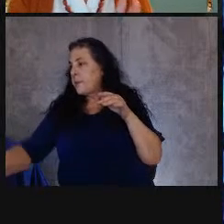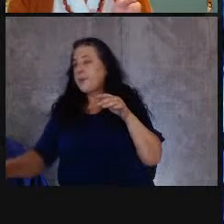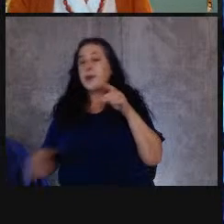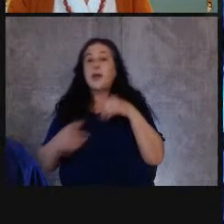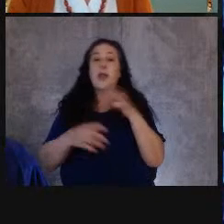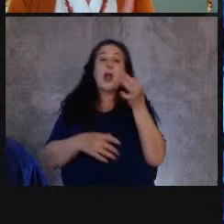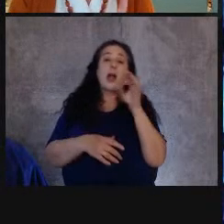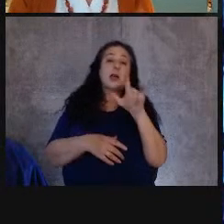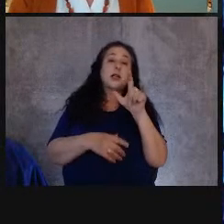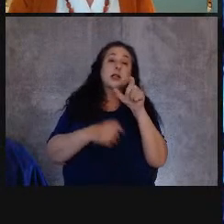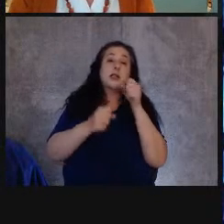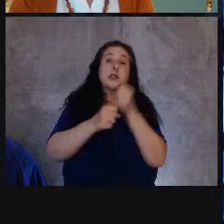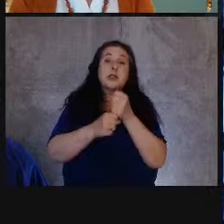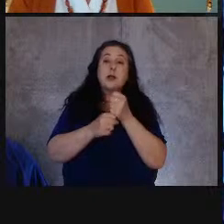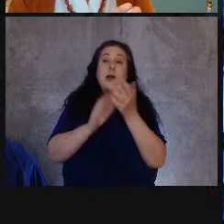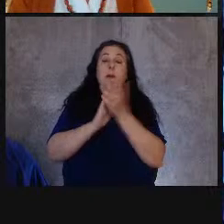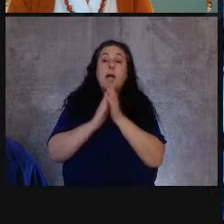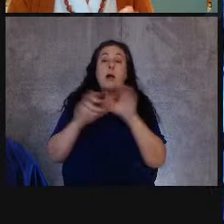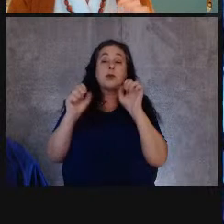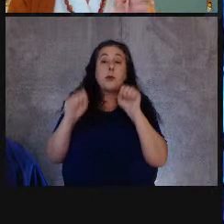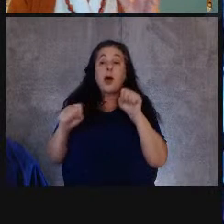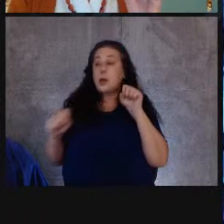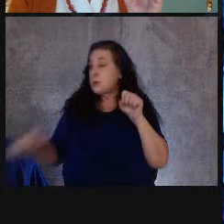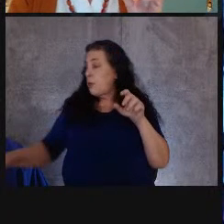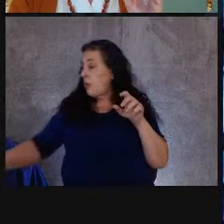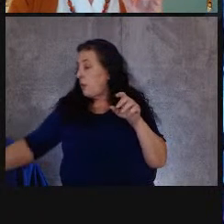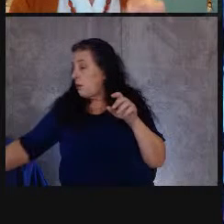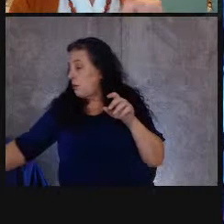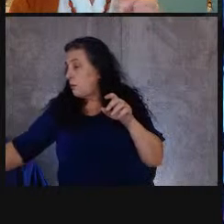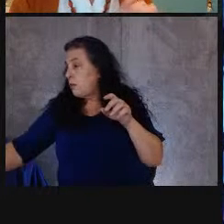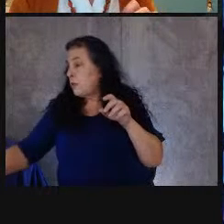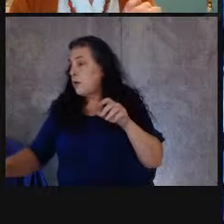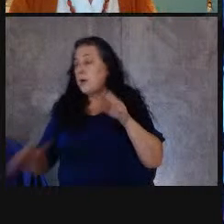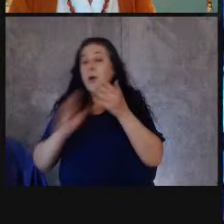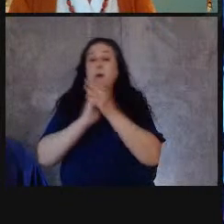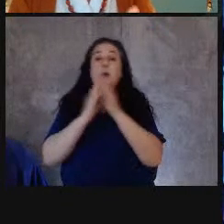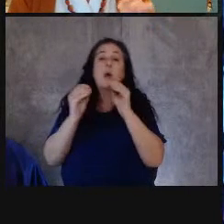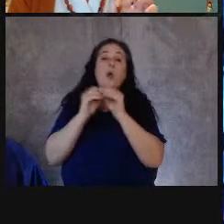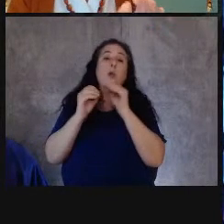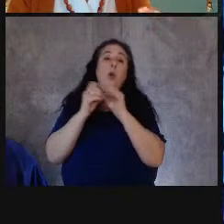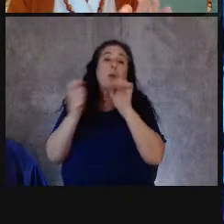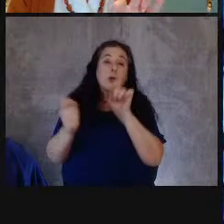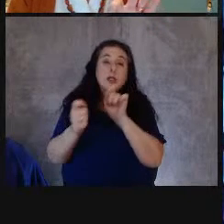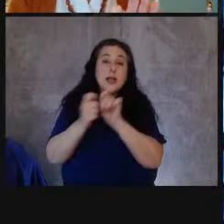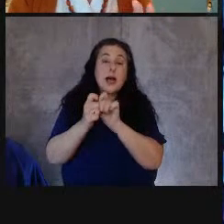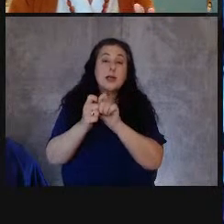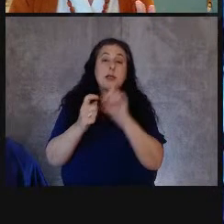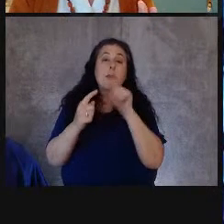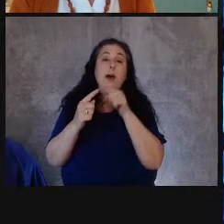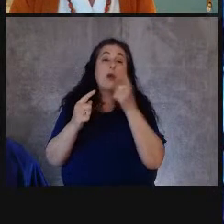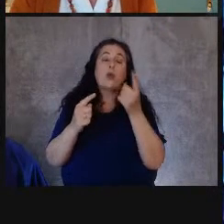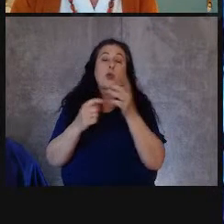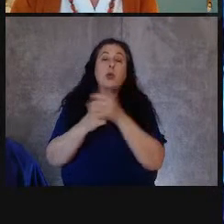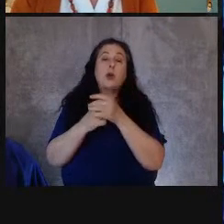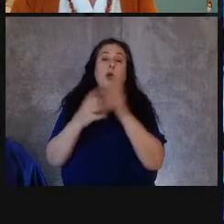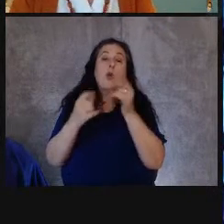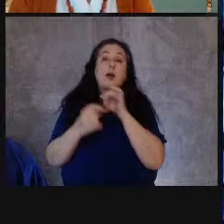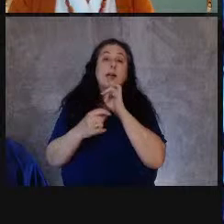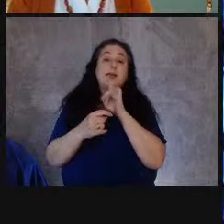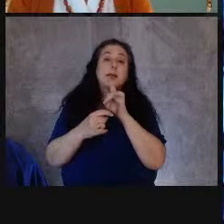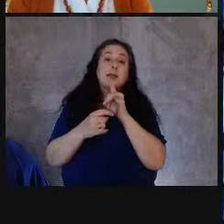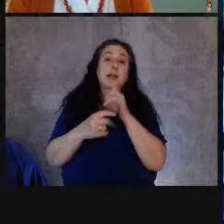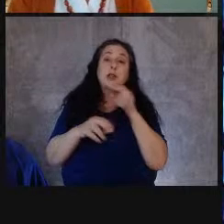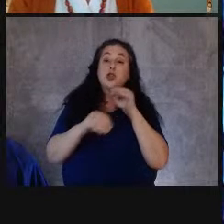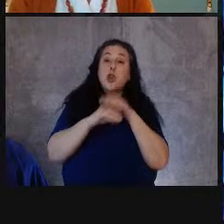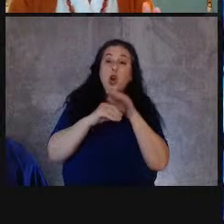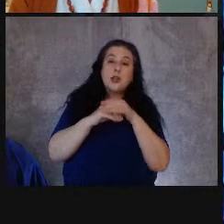century, it becomes possible to become much more precise about what it is that's